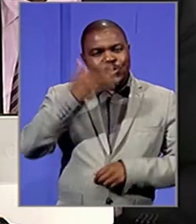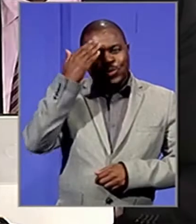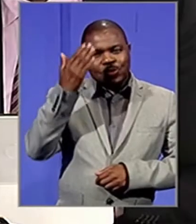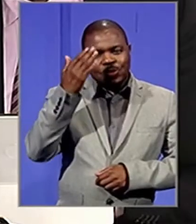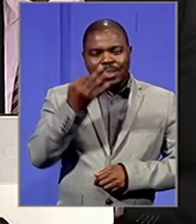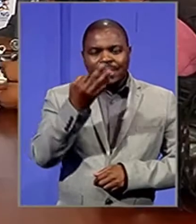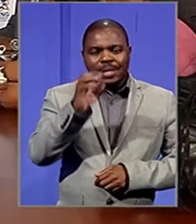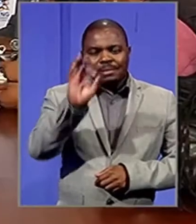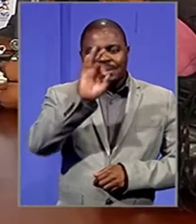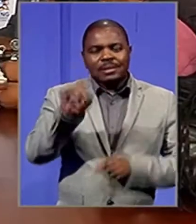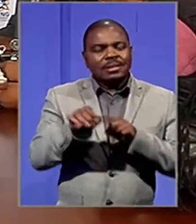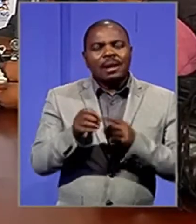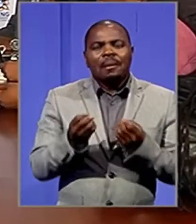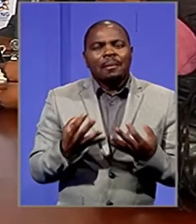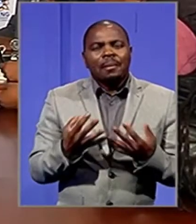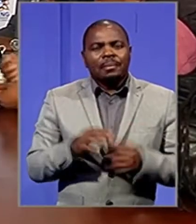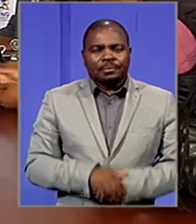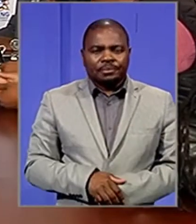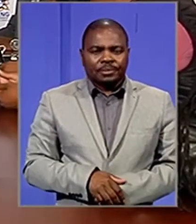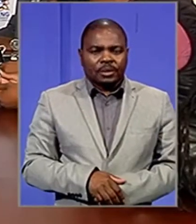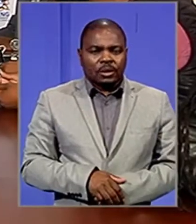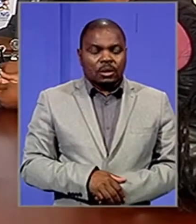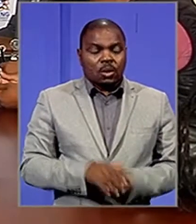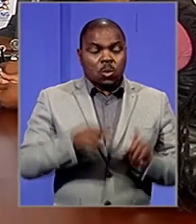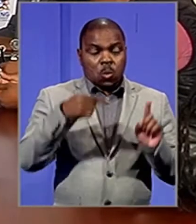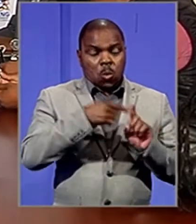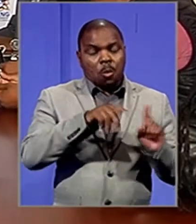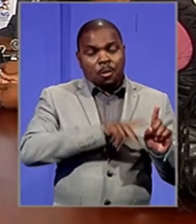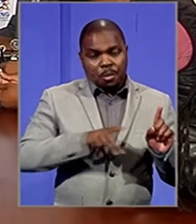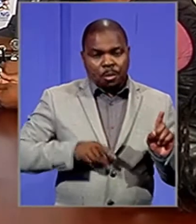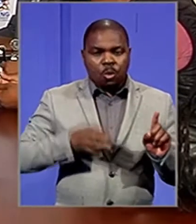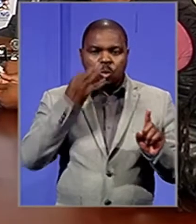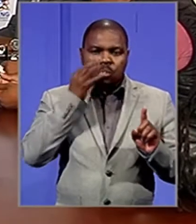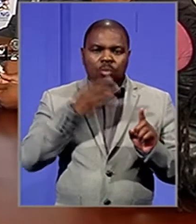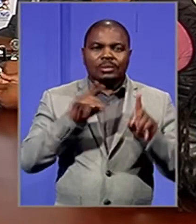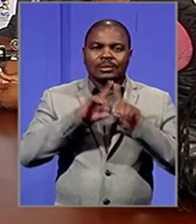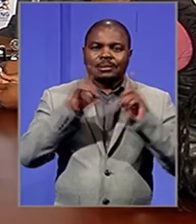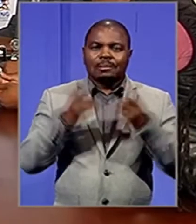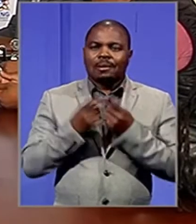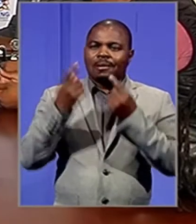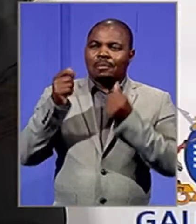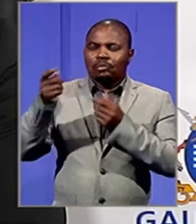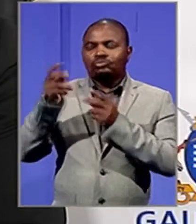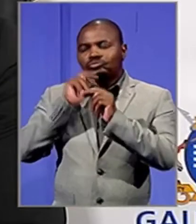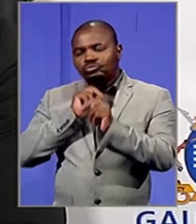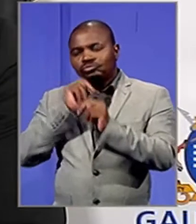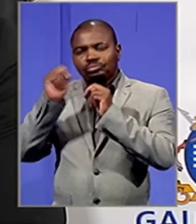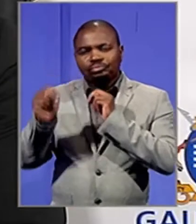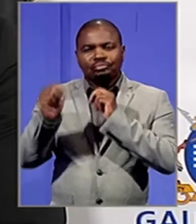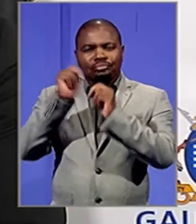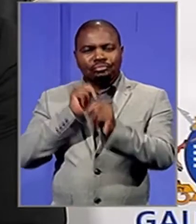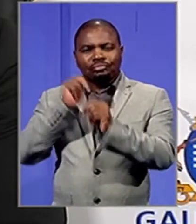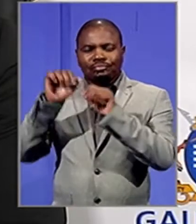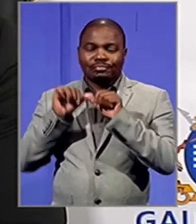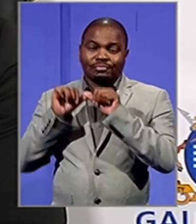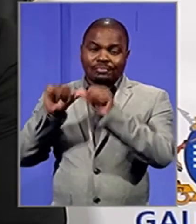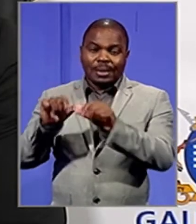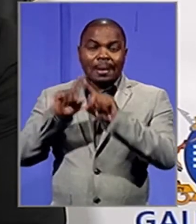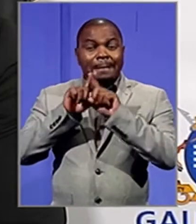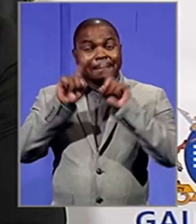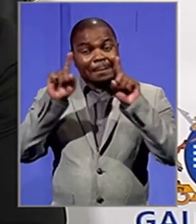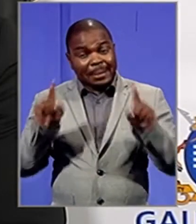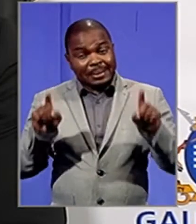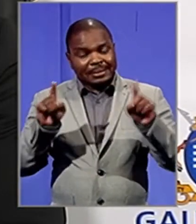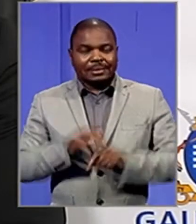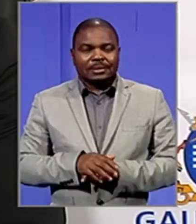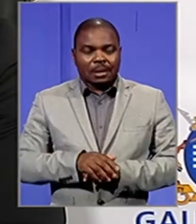that 30%. Lesufi a re lefa dipuisano le lefapha la matlotlo di santse di tsweletse ga go ise go itshupe sentle gore